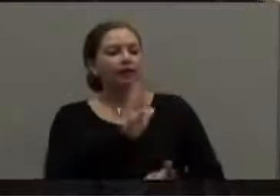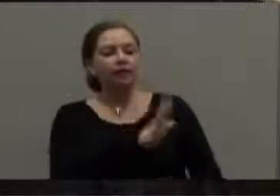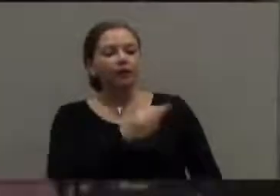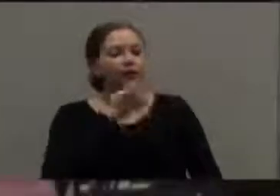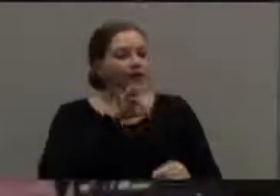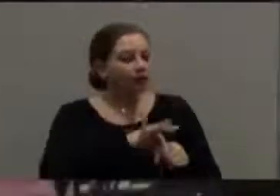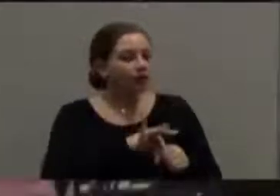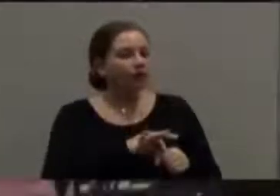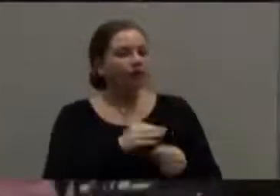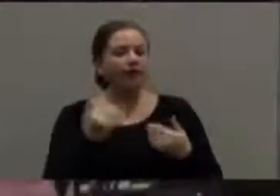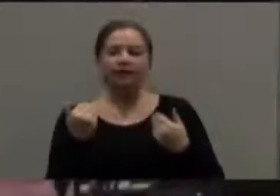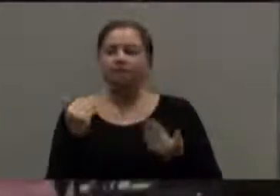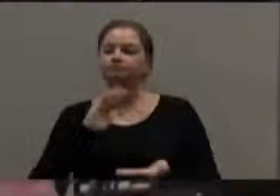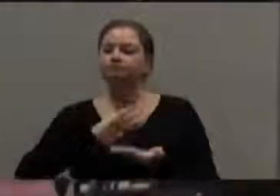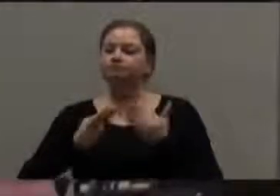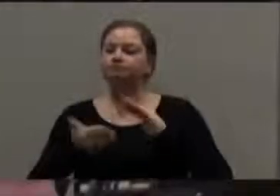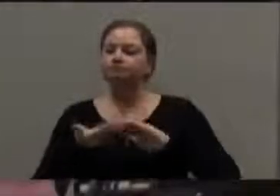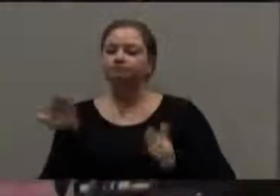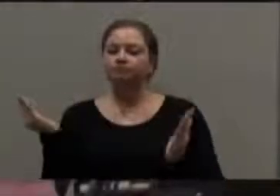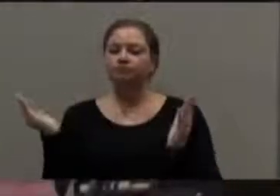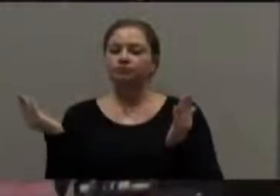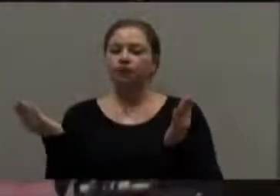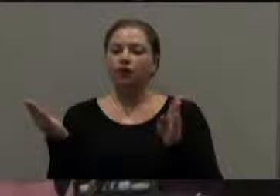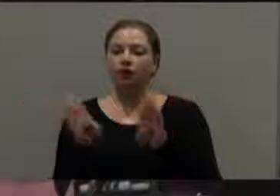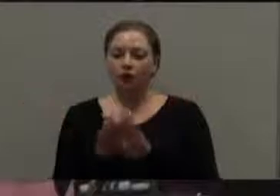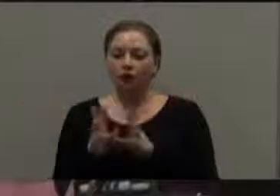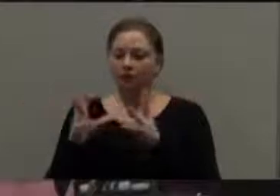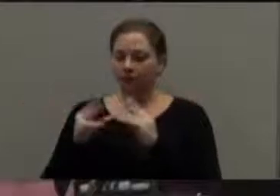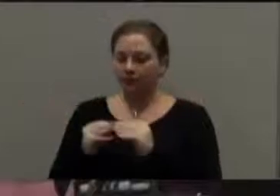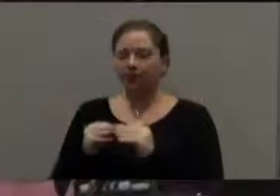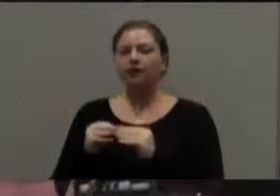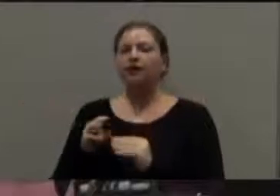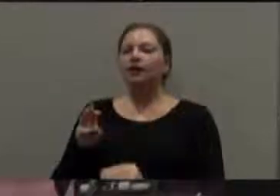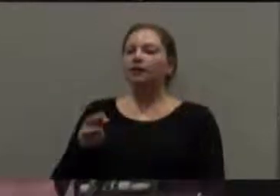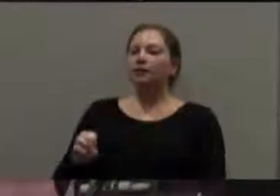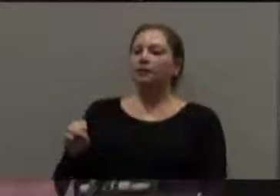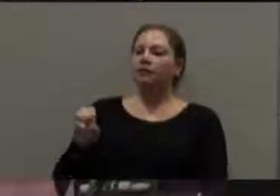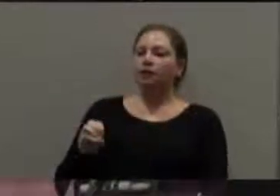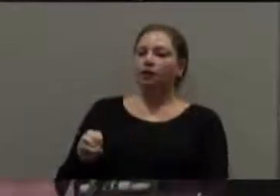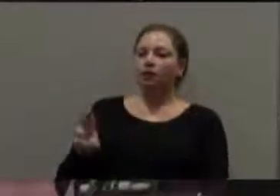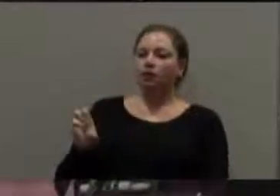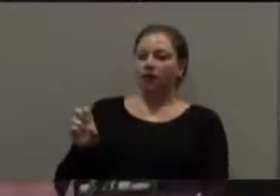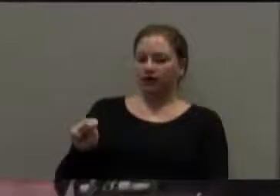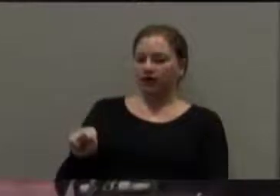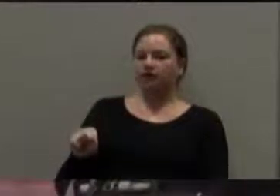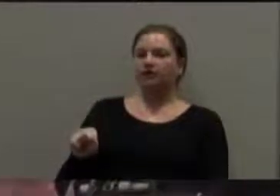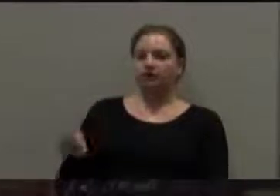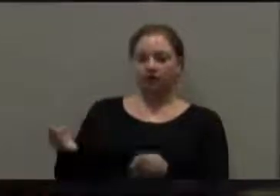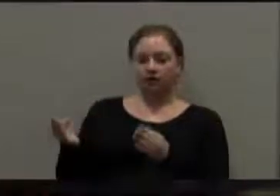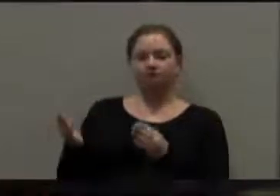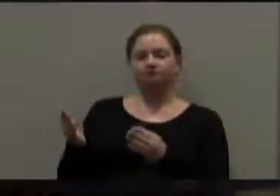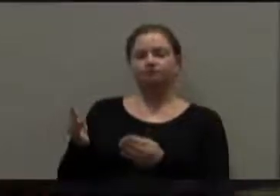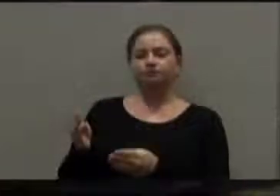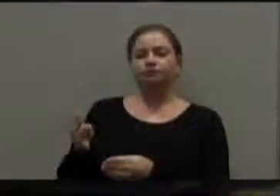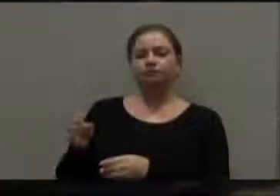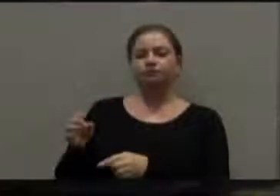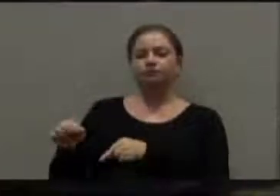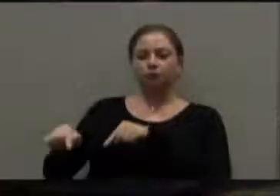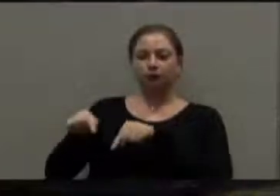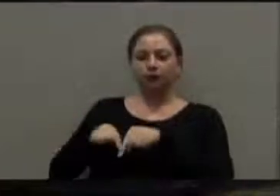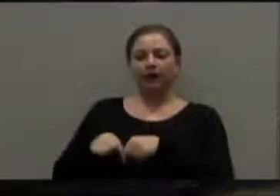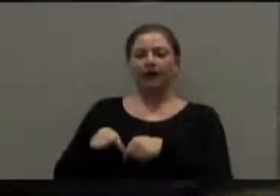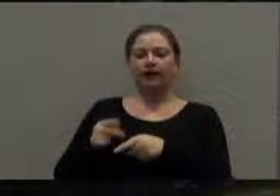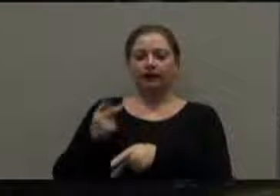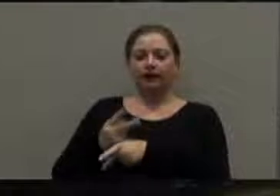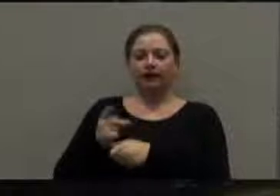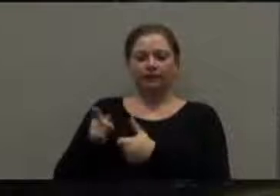So she did withdraw that. Just for the record, though, we do typically go back in